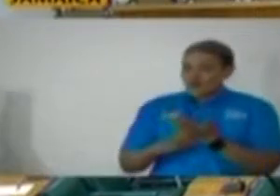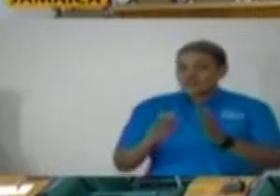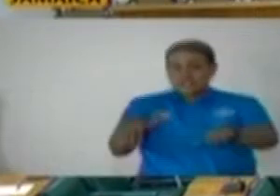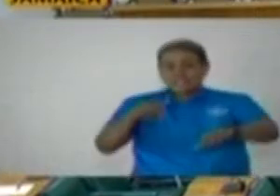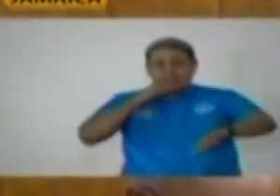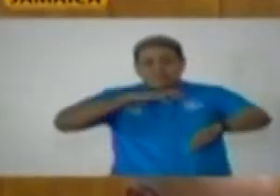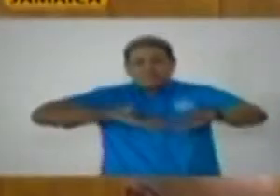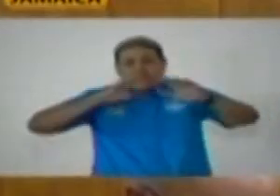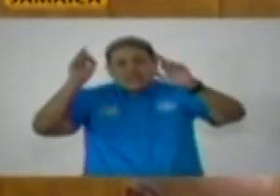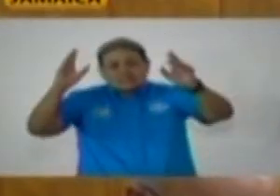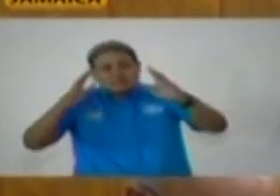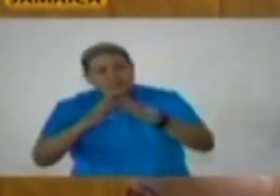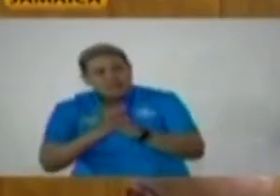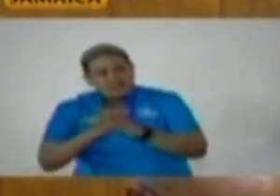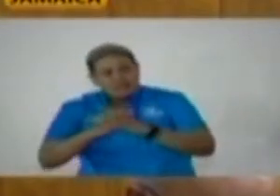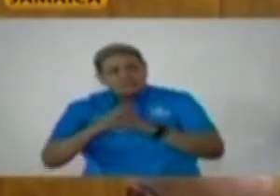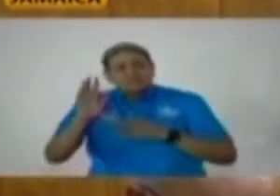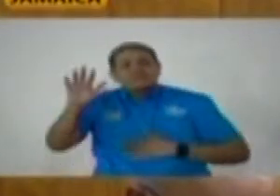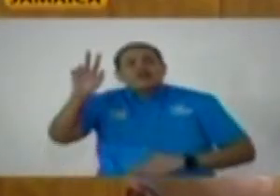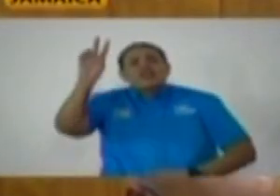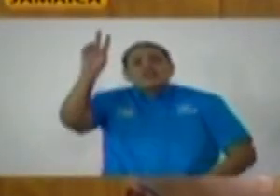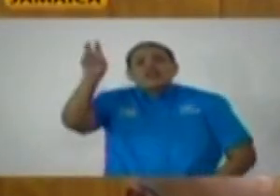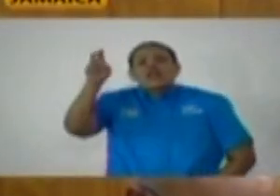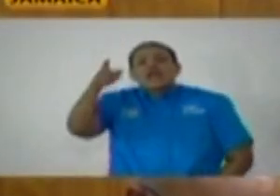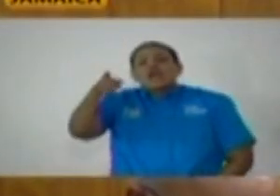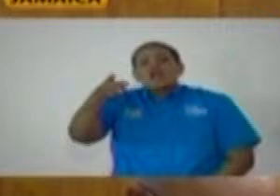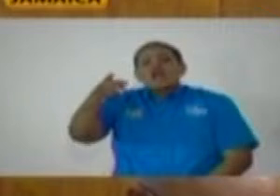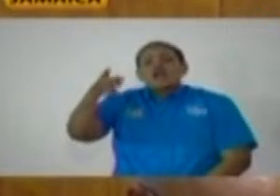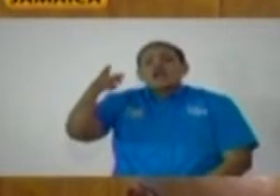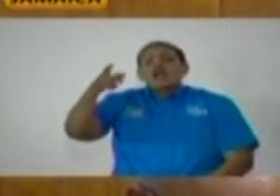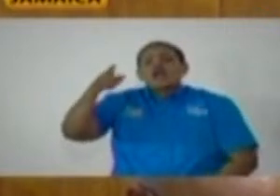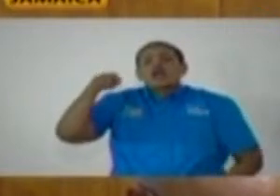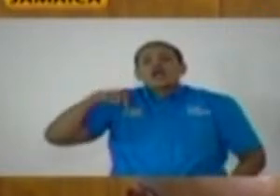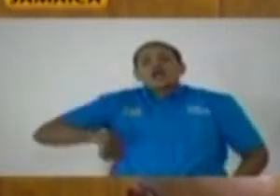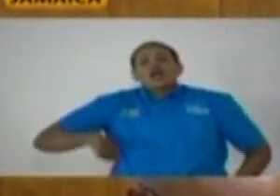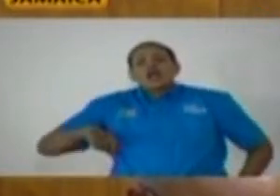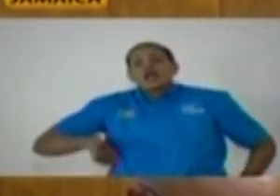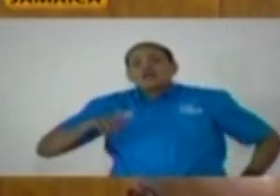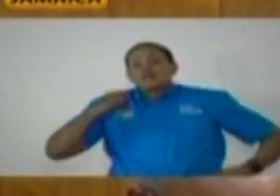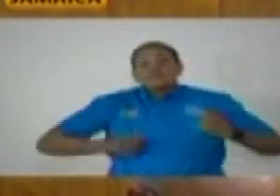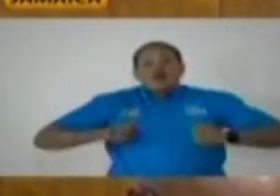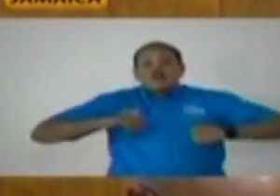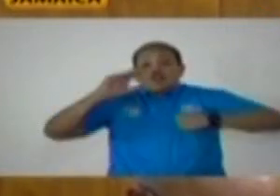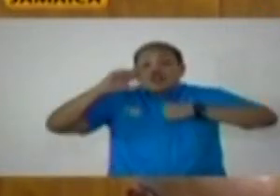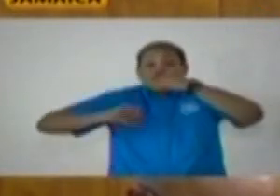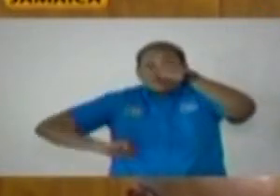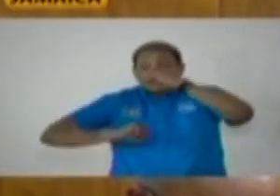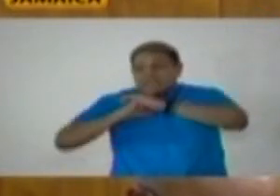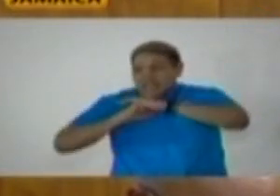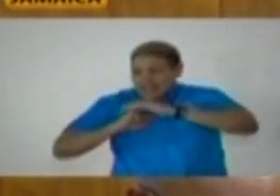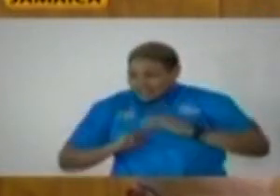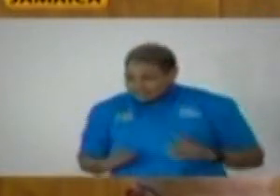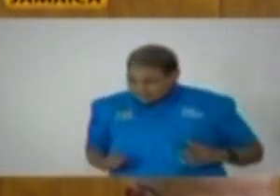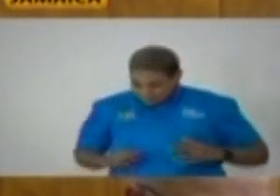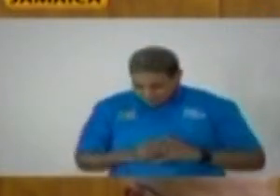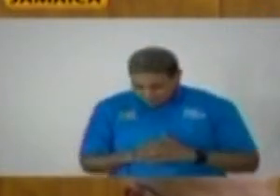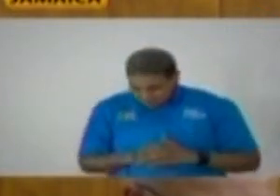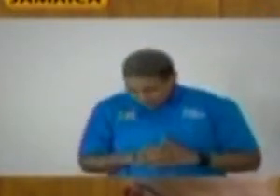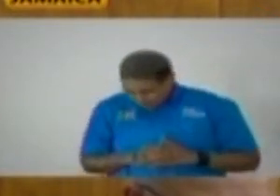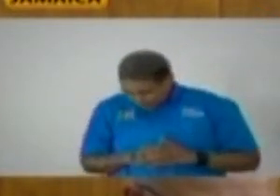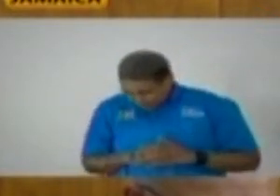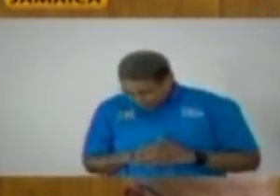Madam Speaker, on the issue of this March 31st deadline. Yes.